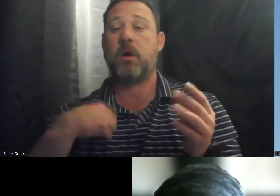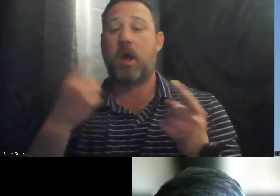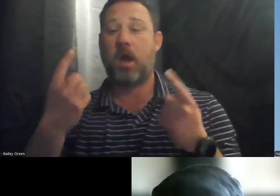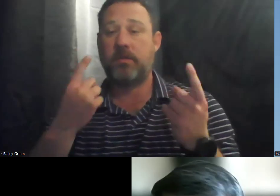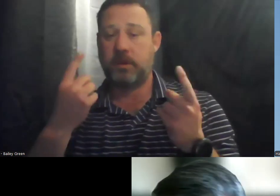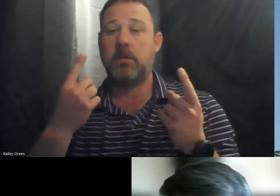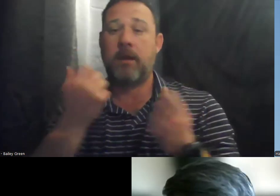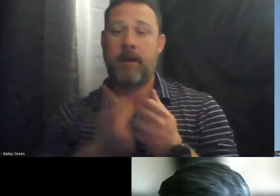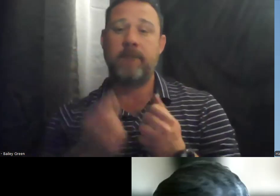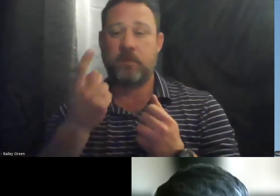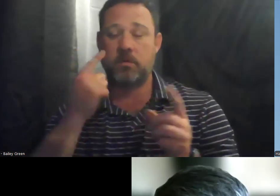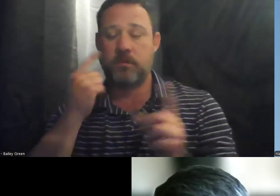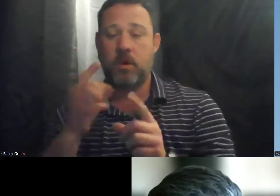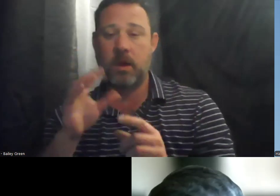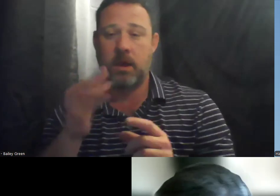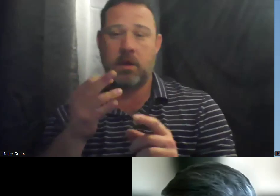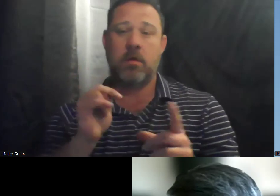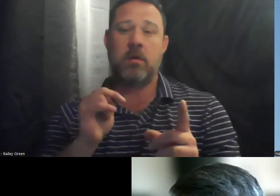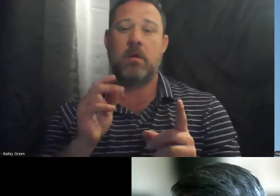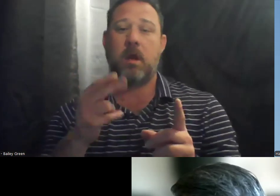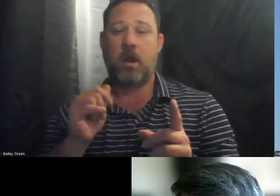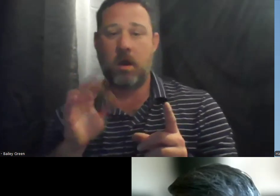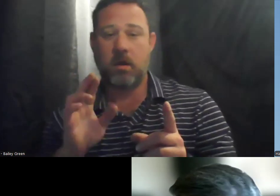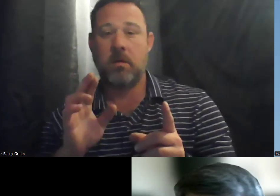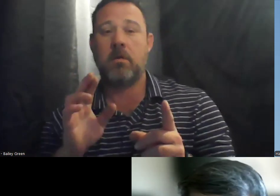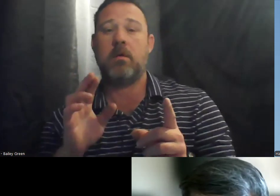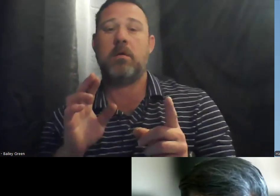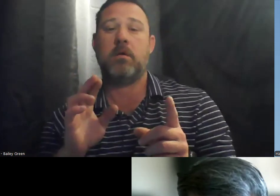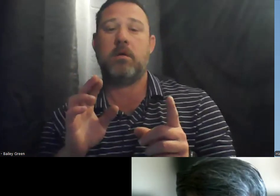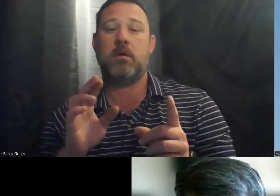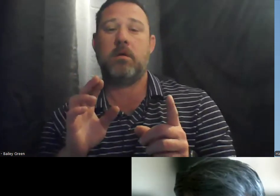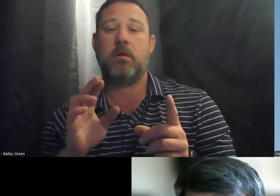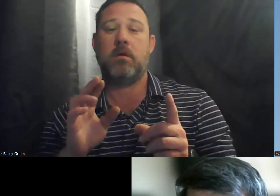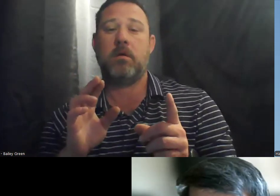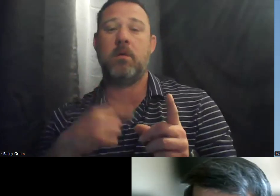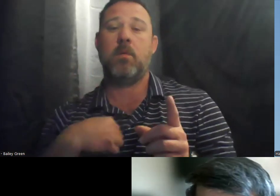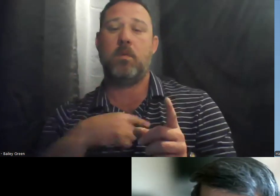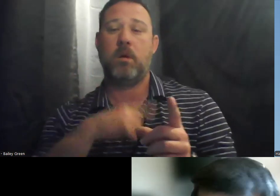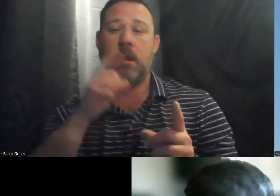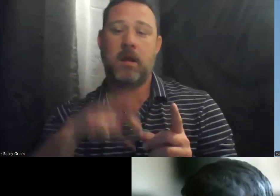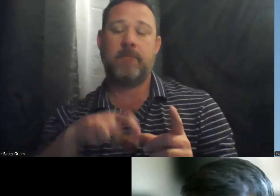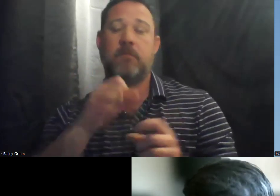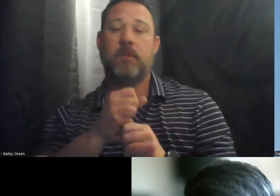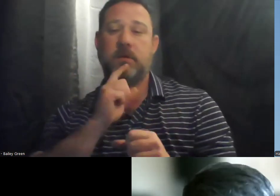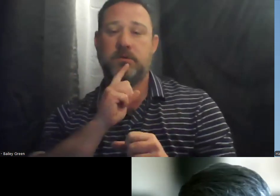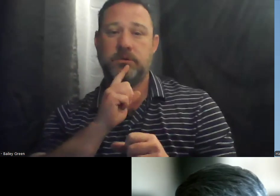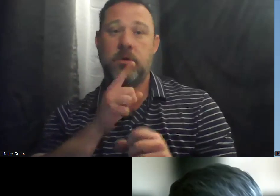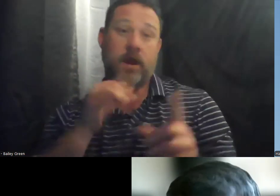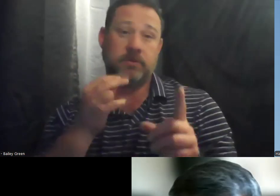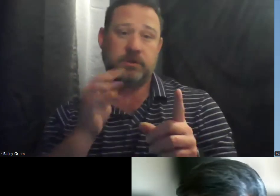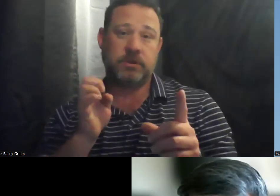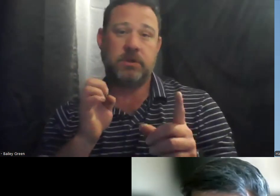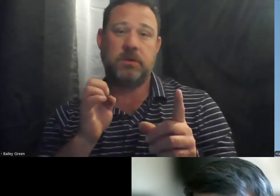to everyone's point, to Carolyn, to Hagar, you made the point, we have to make sure, and